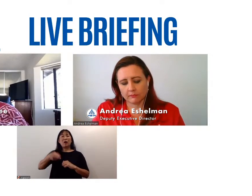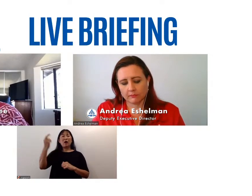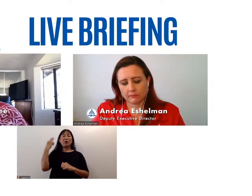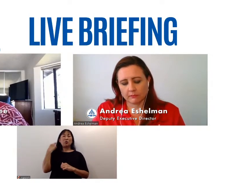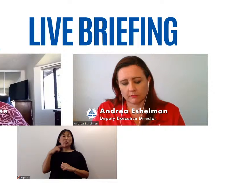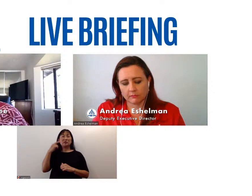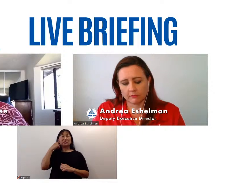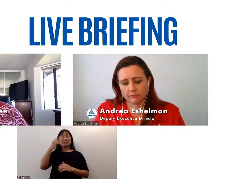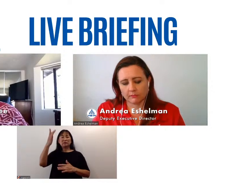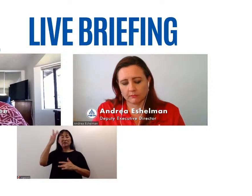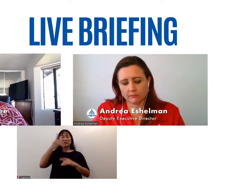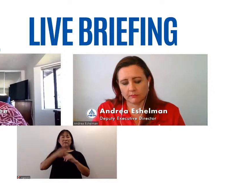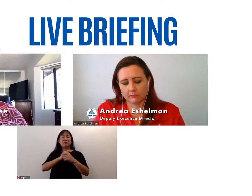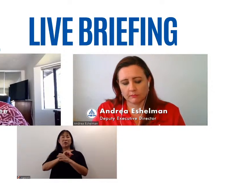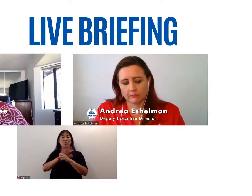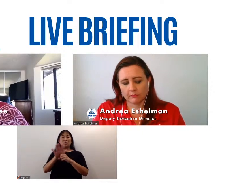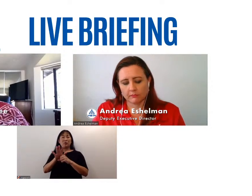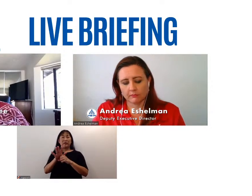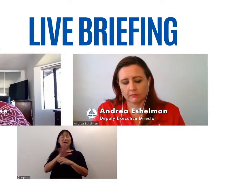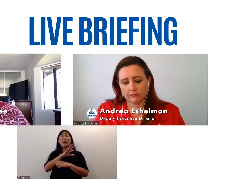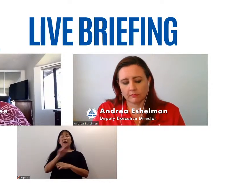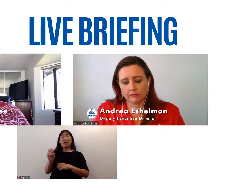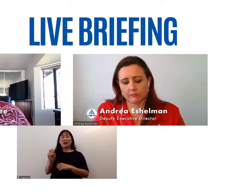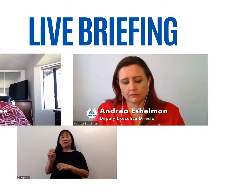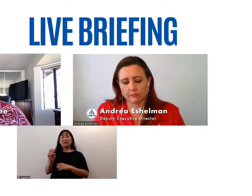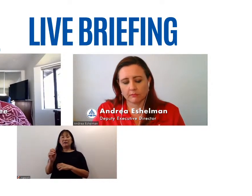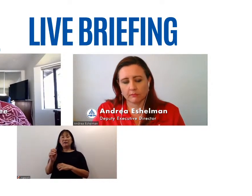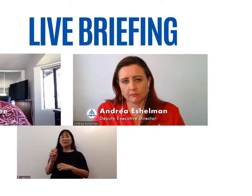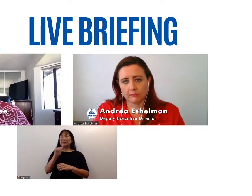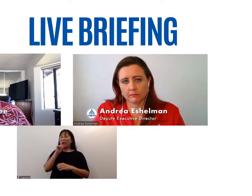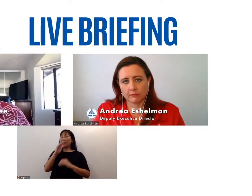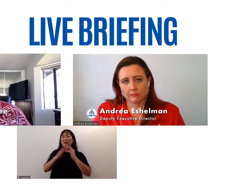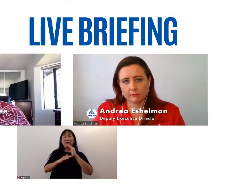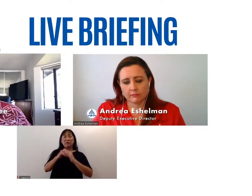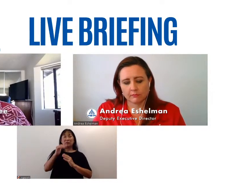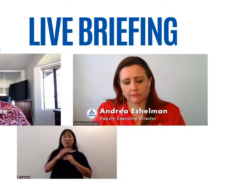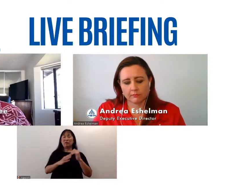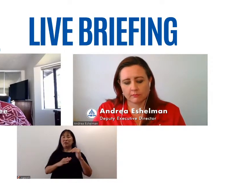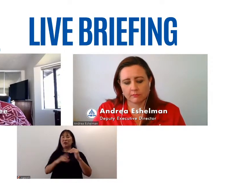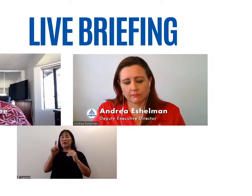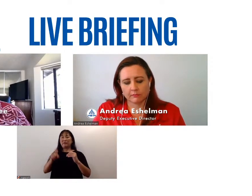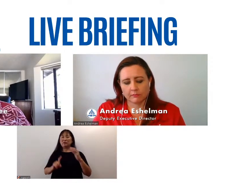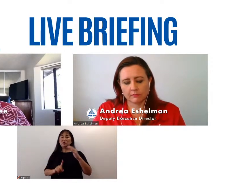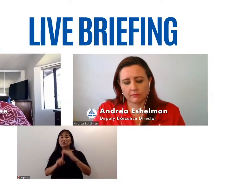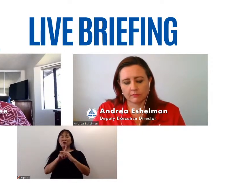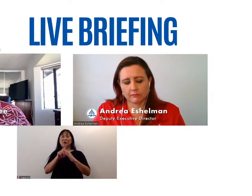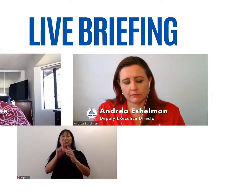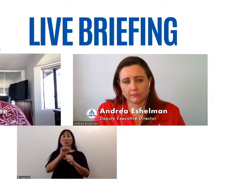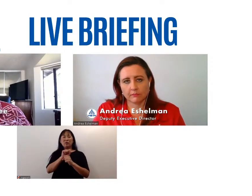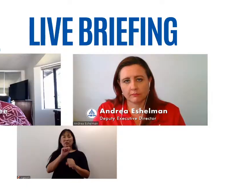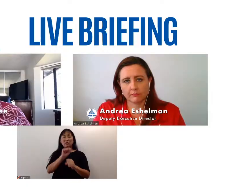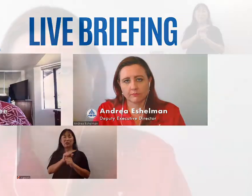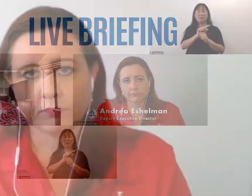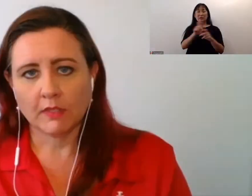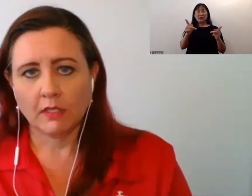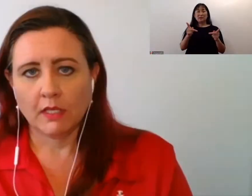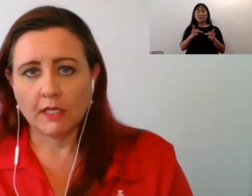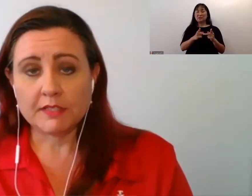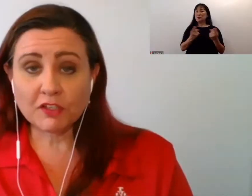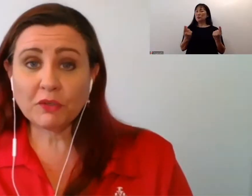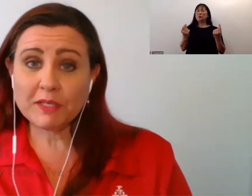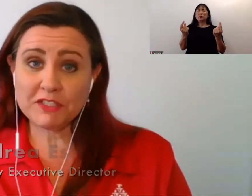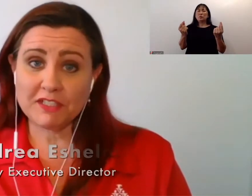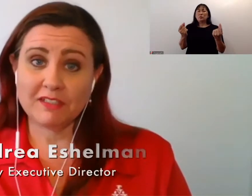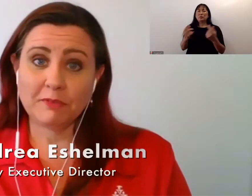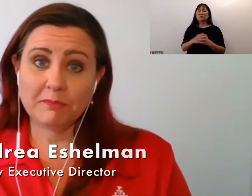severe illness from COVID, and they are uncomfortable with having to return to a work site. What should they do?